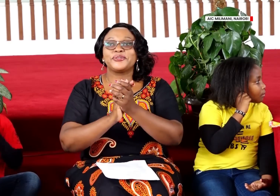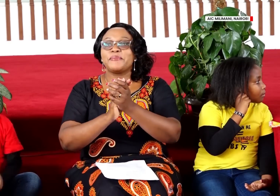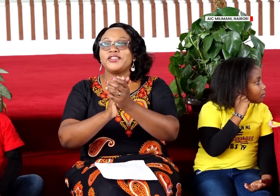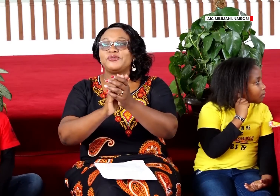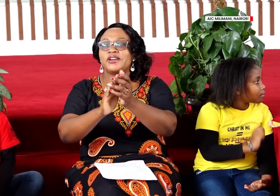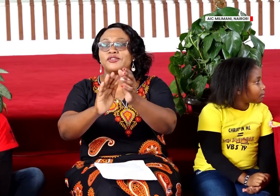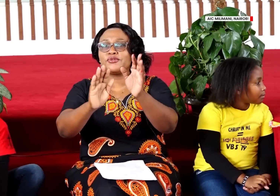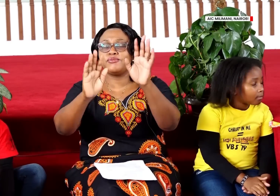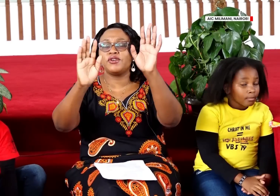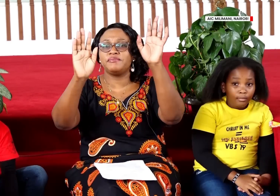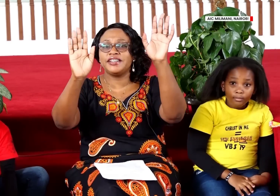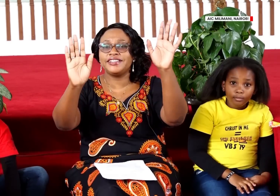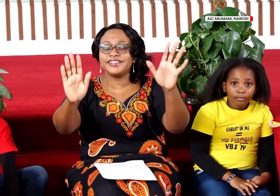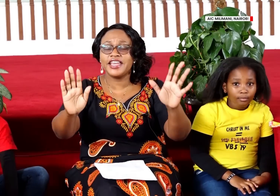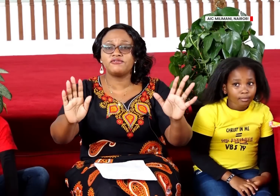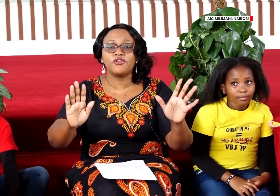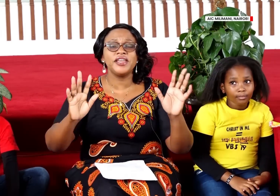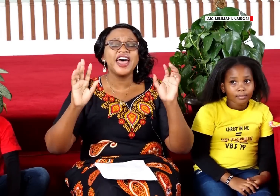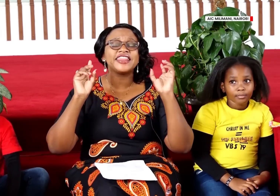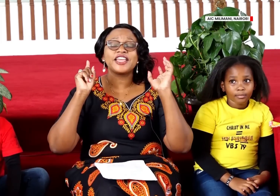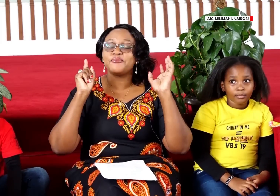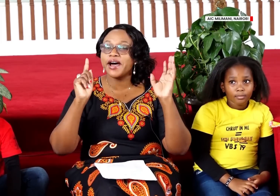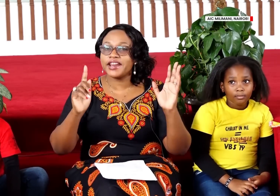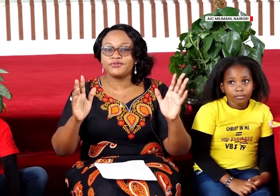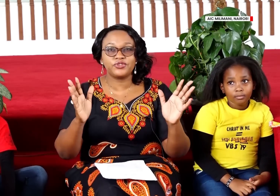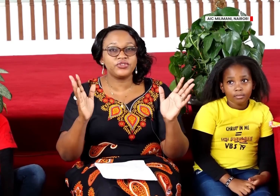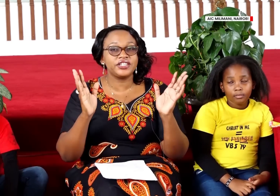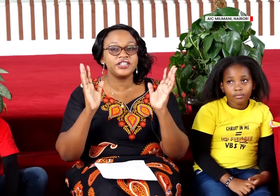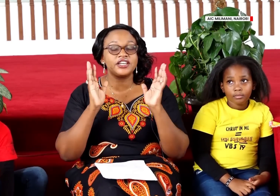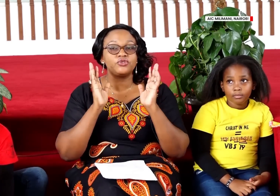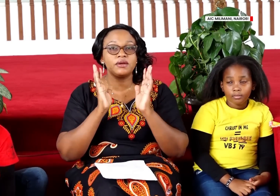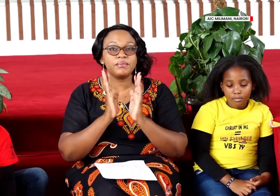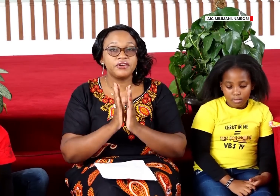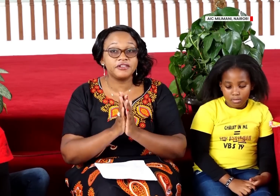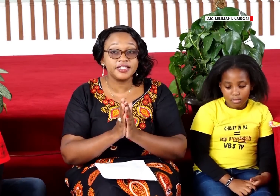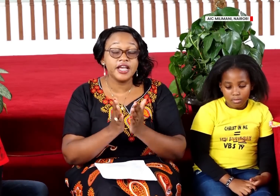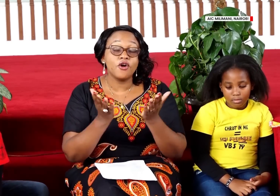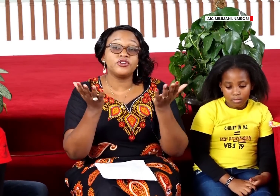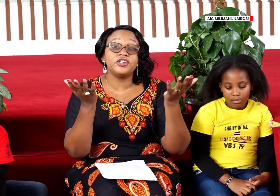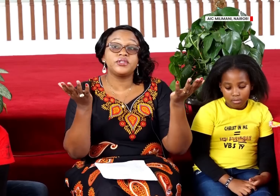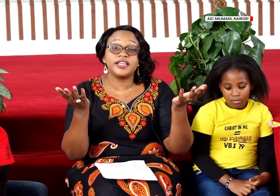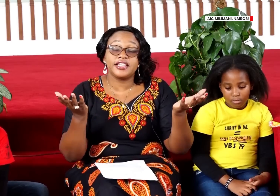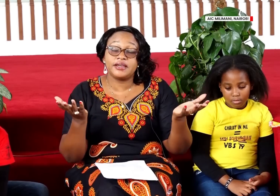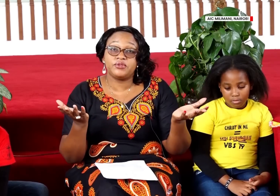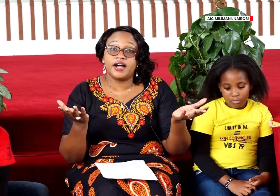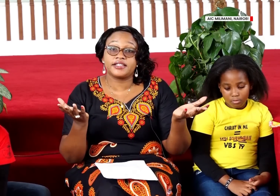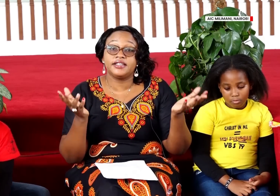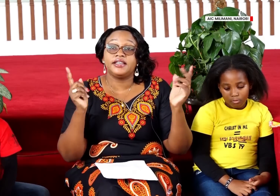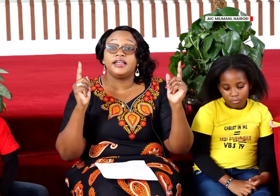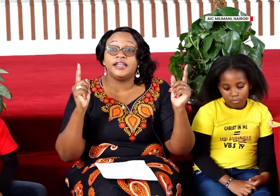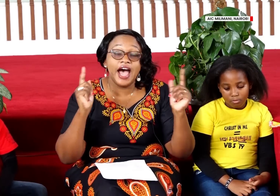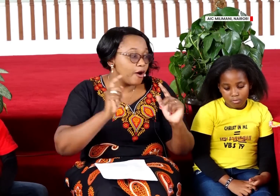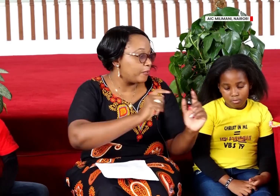Thank you so much, children at home. You have been listening and following. Thank you, parents, for teaching the children memory verses. Continue sending them to